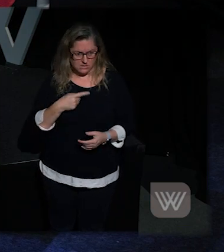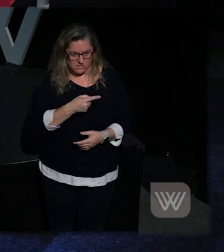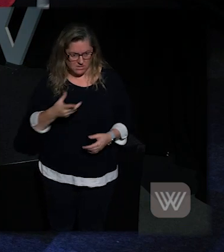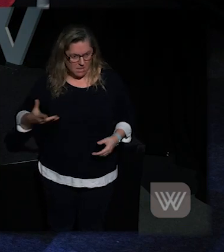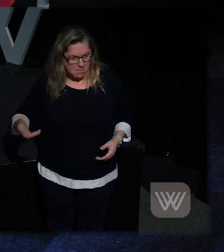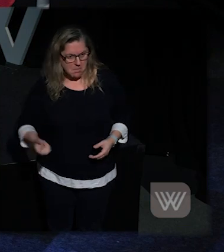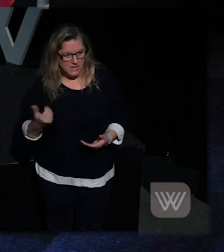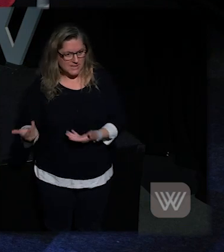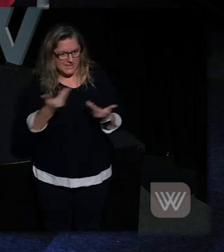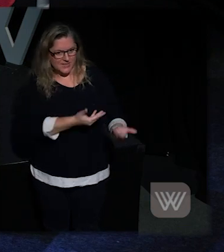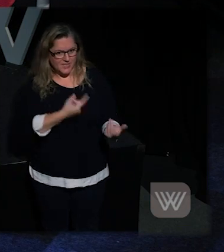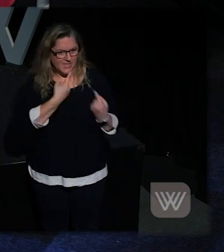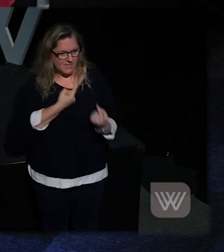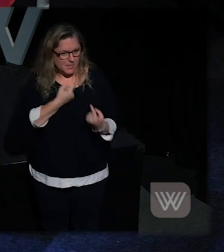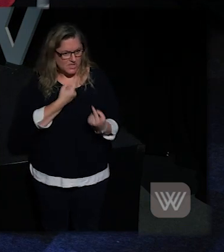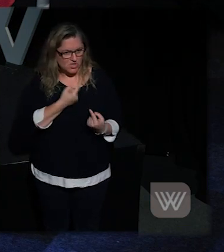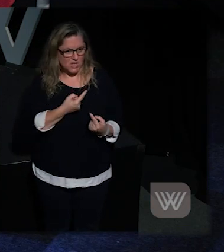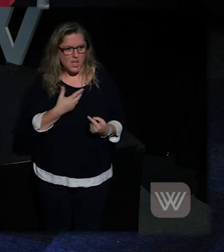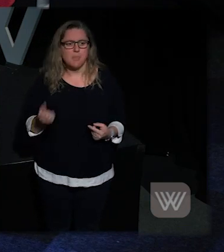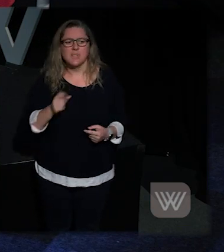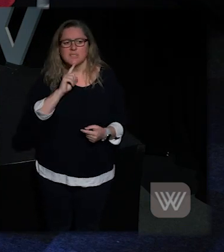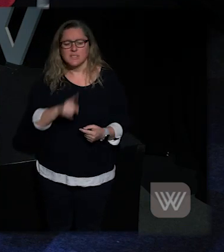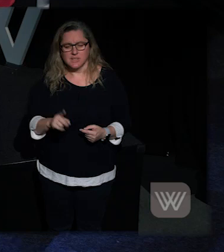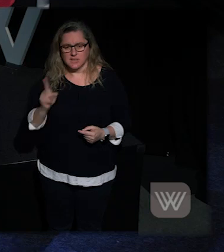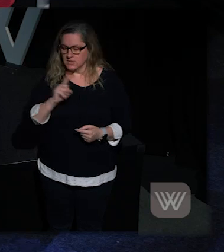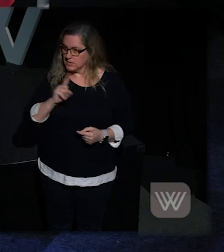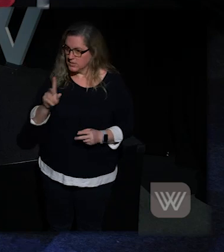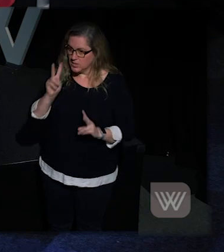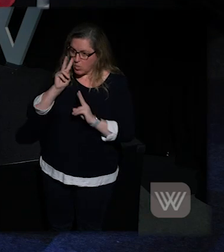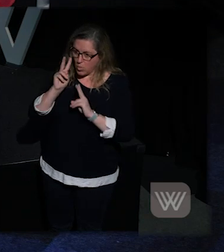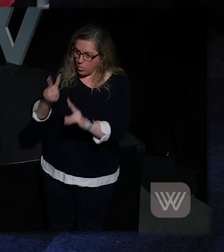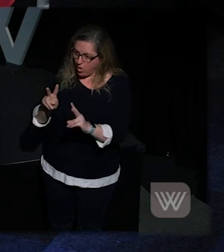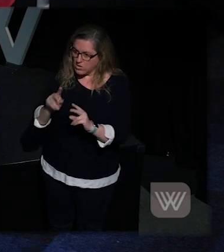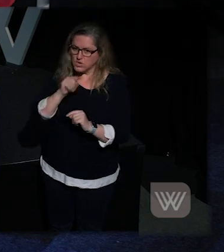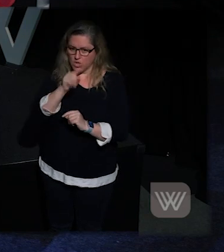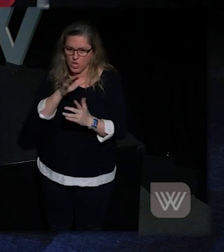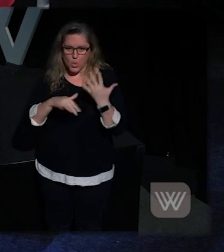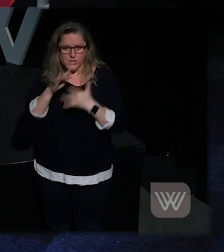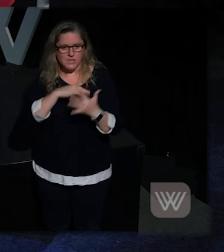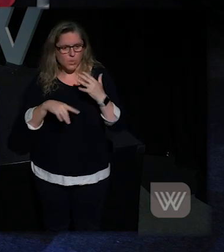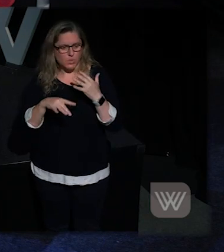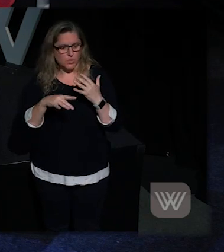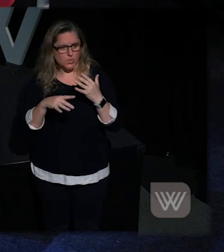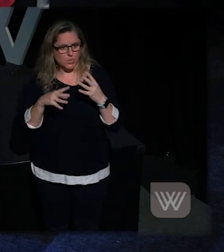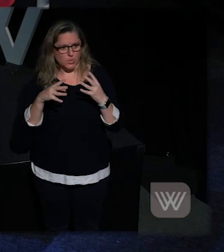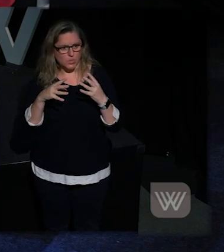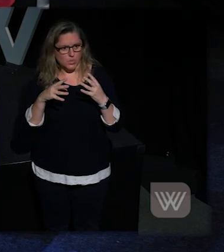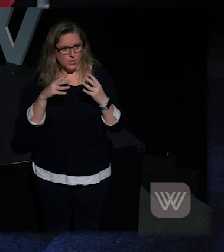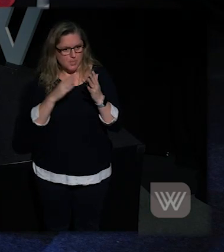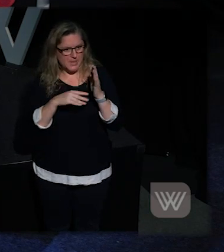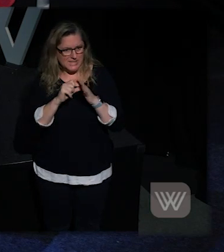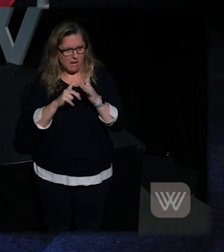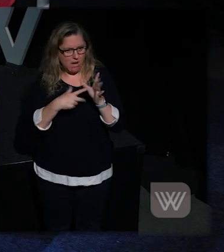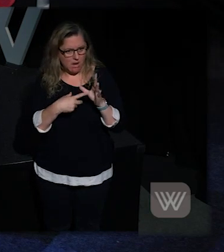wouldn't they? You know, and I have to tell you, like, watching the social media companies give evidence to those senators, I sat